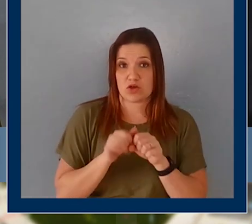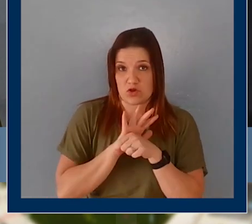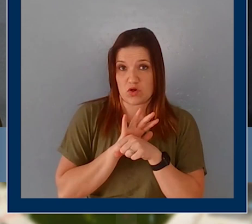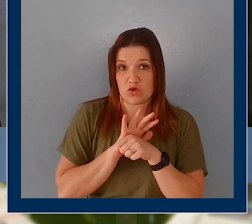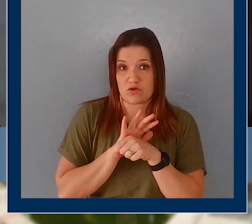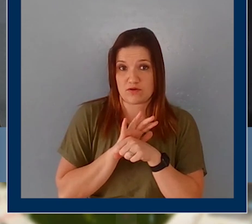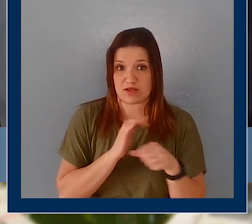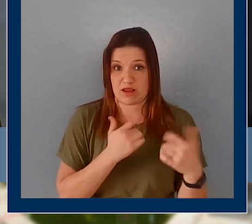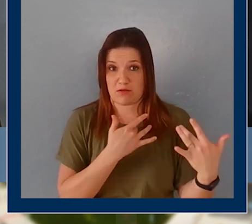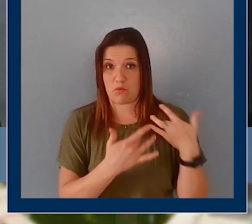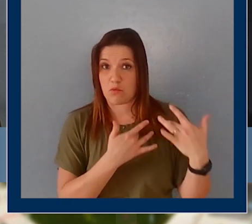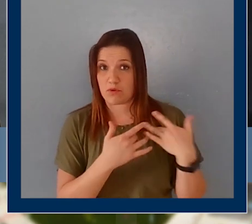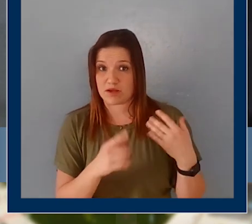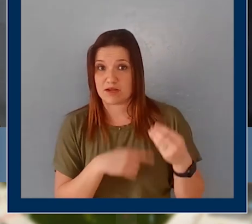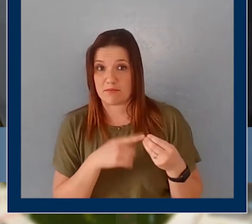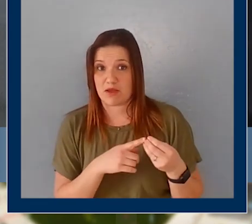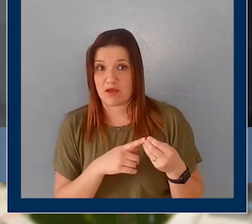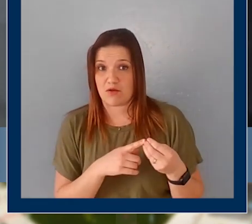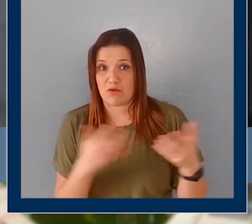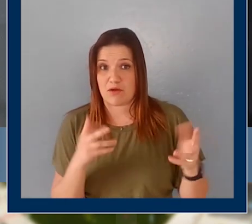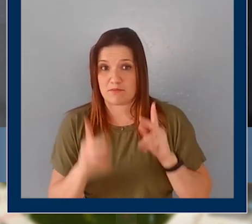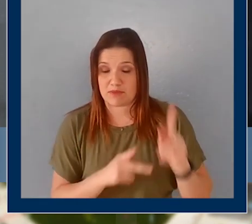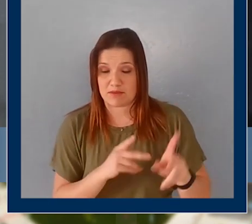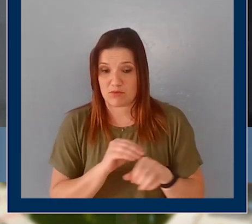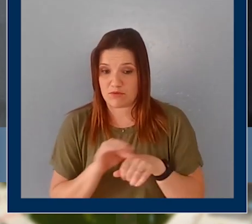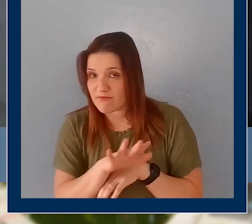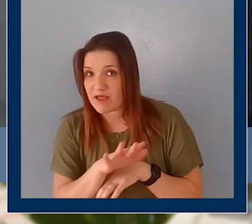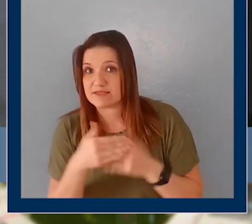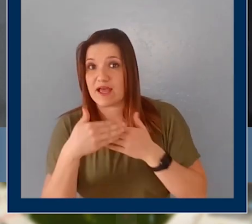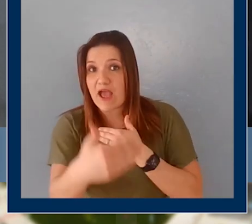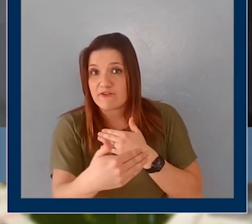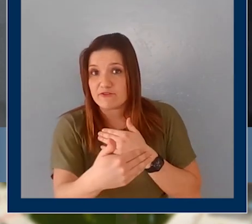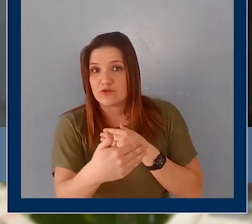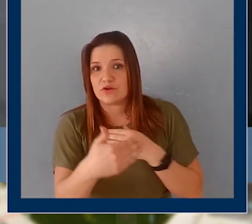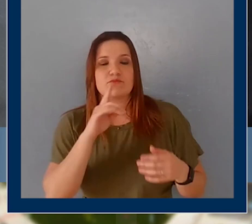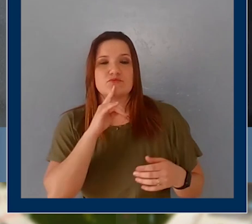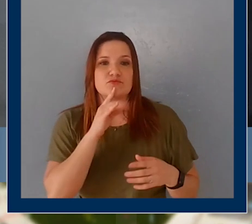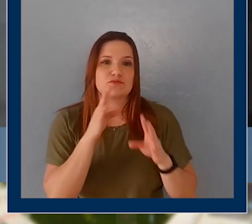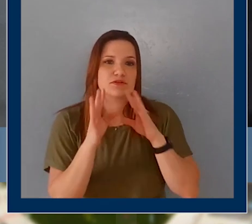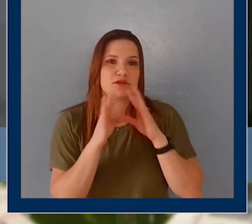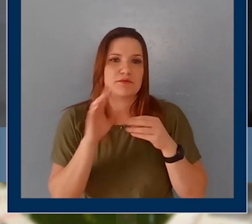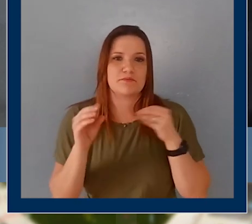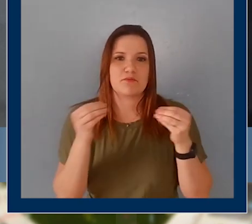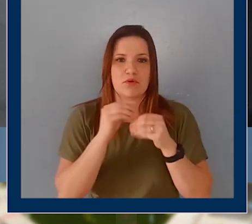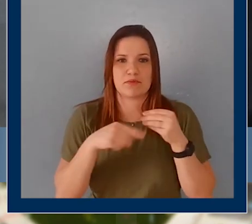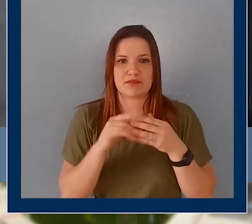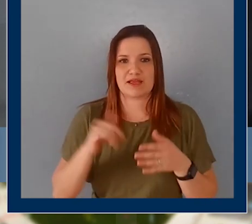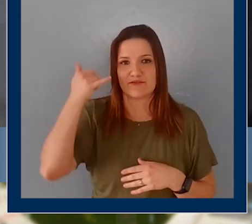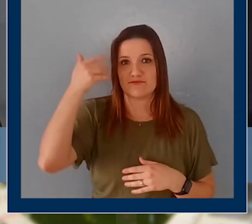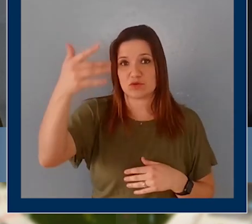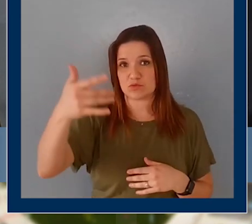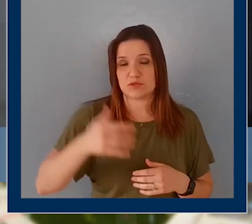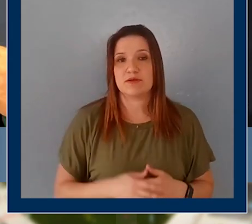Well, and the Navjot, she was just saying that, did we hear about the 3-year-old who contracted COVID and was paralyzed? I did Have not. We heard about